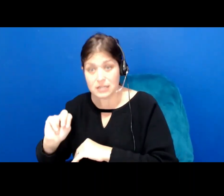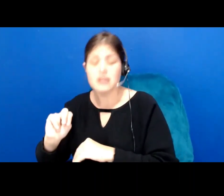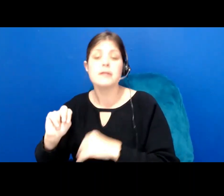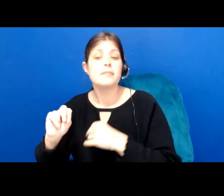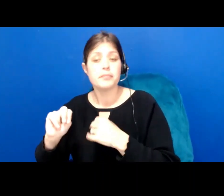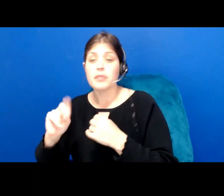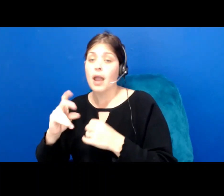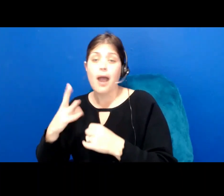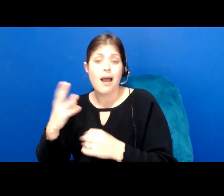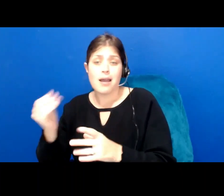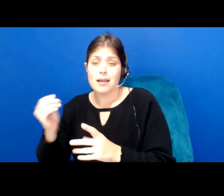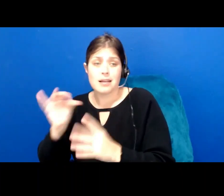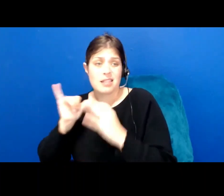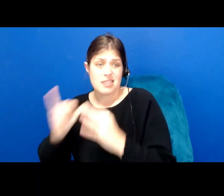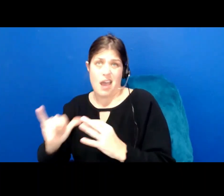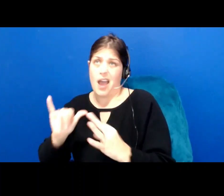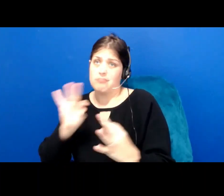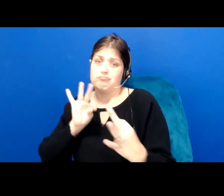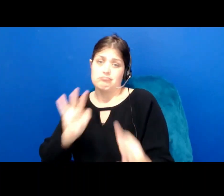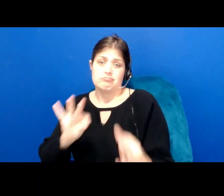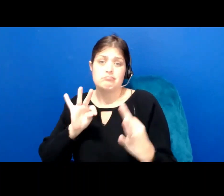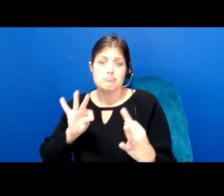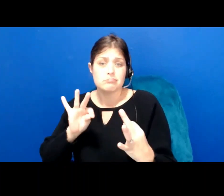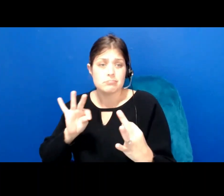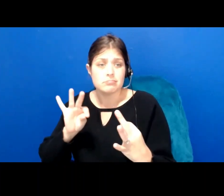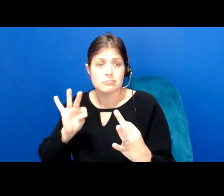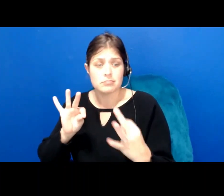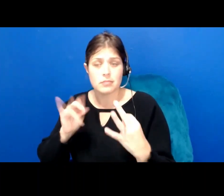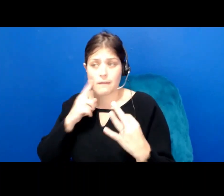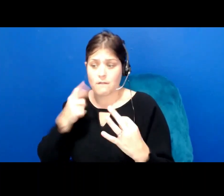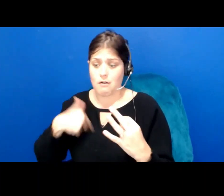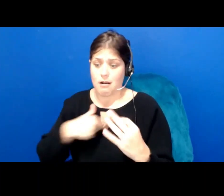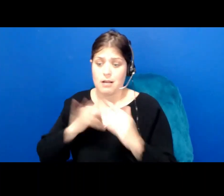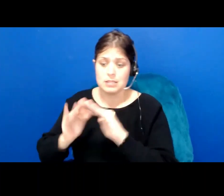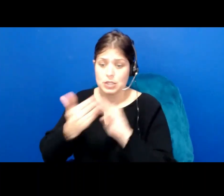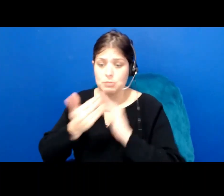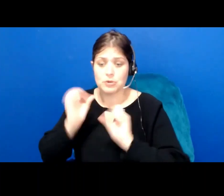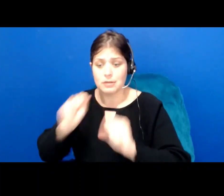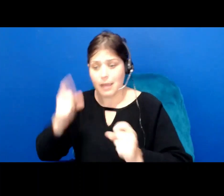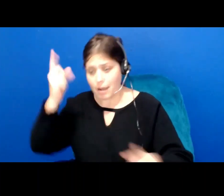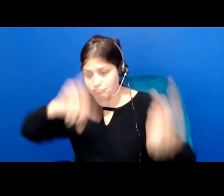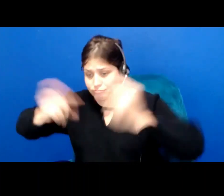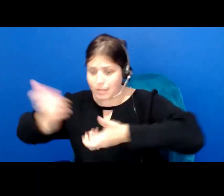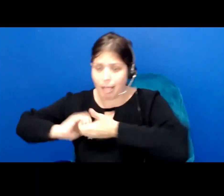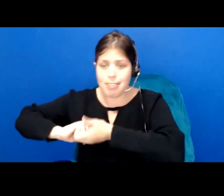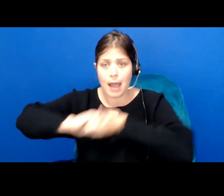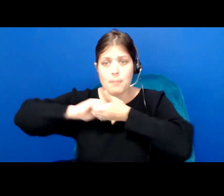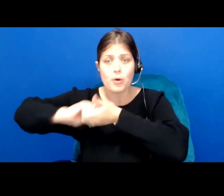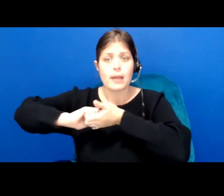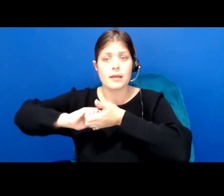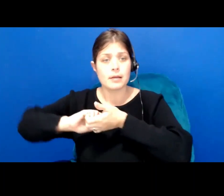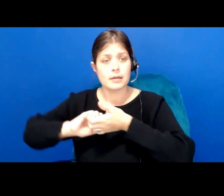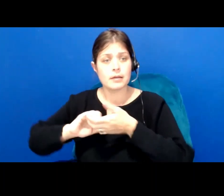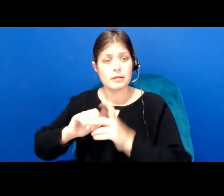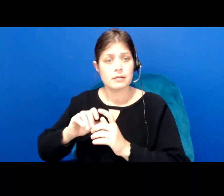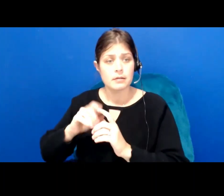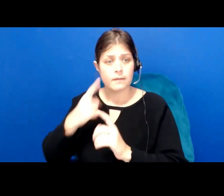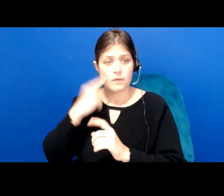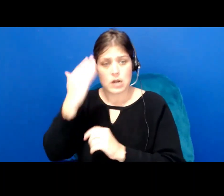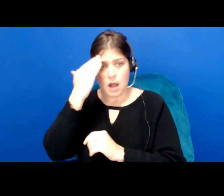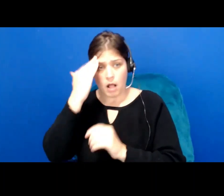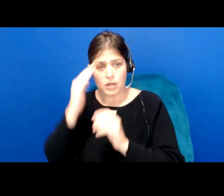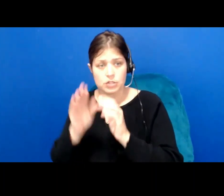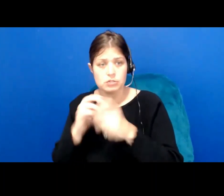better way of, as a community, collaborating on work in the knowledge production